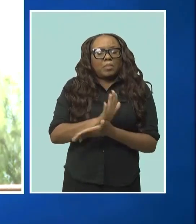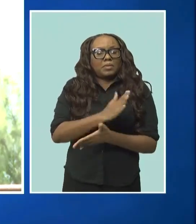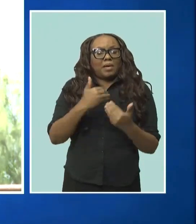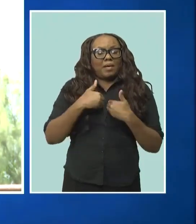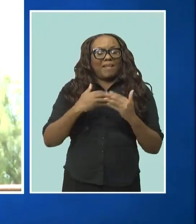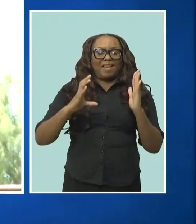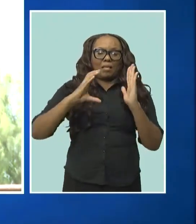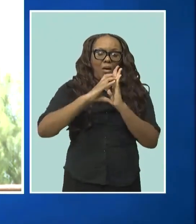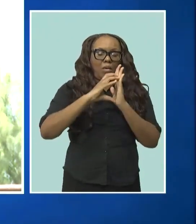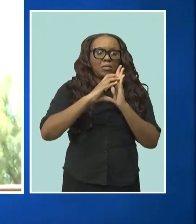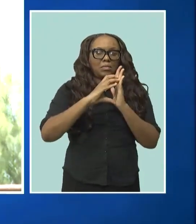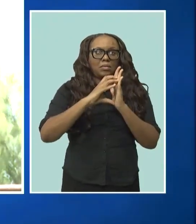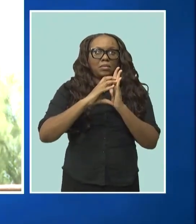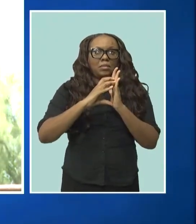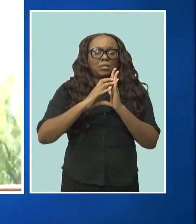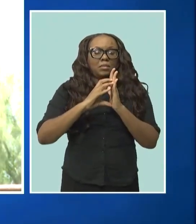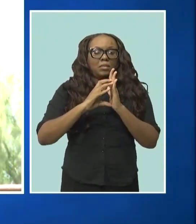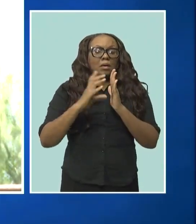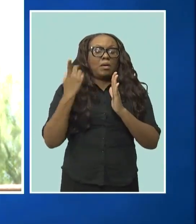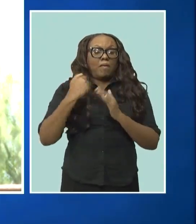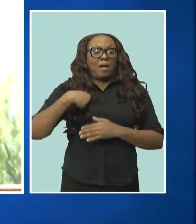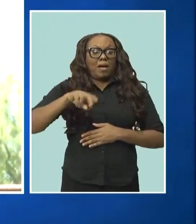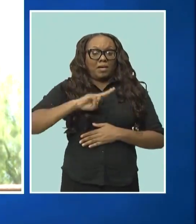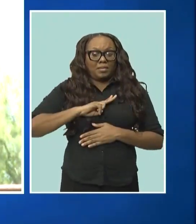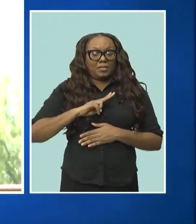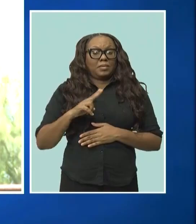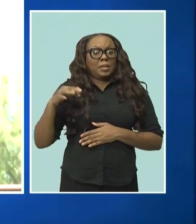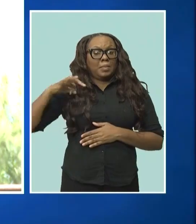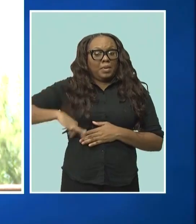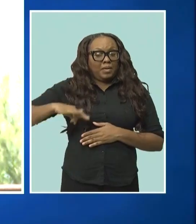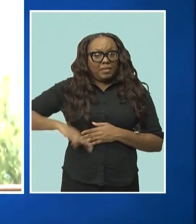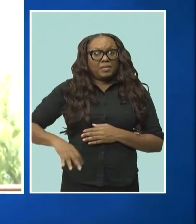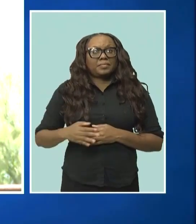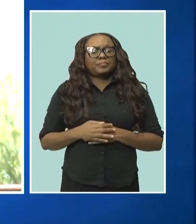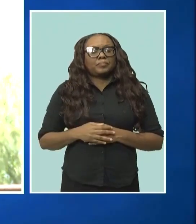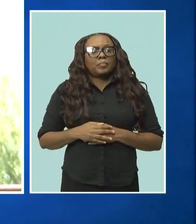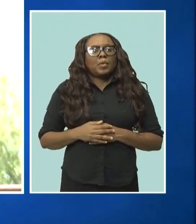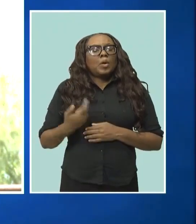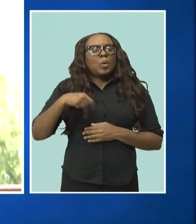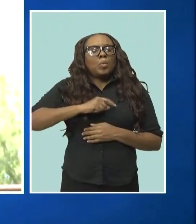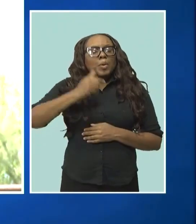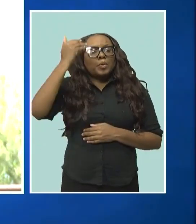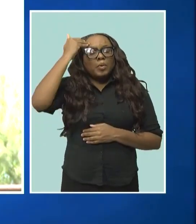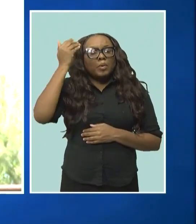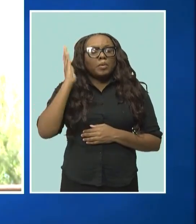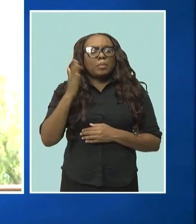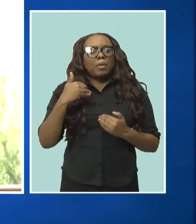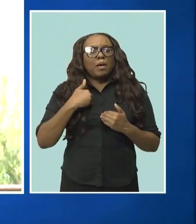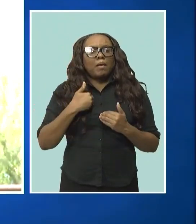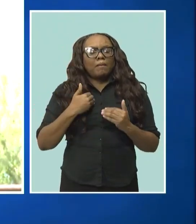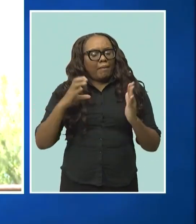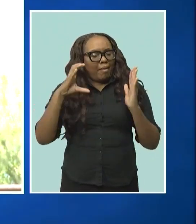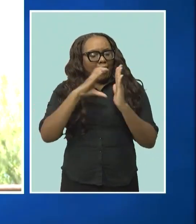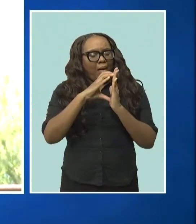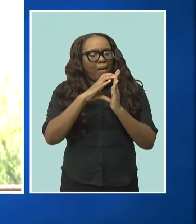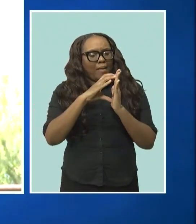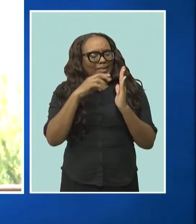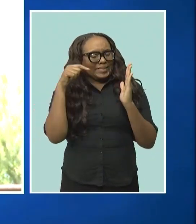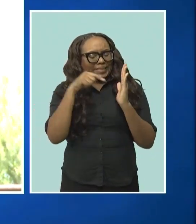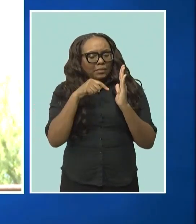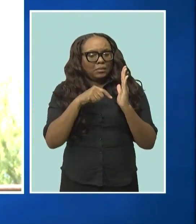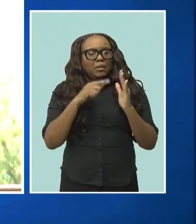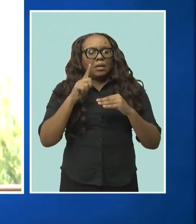only benefiting to $2 billion because of the clauses in our commercial